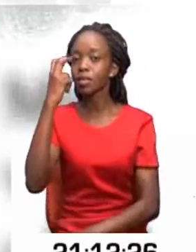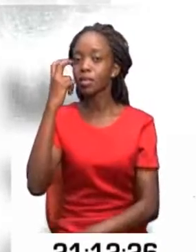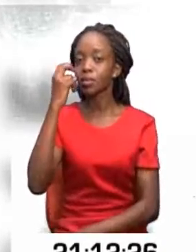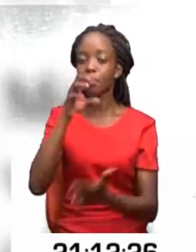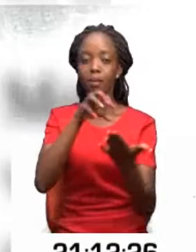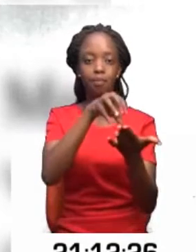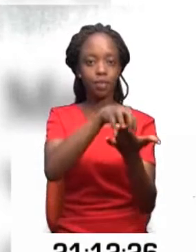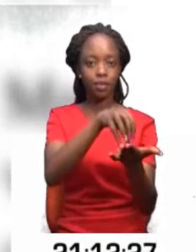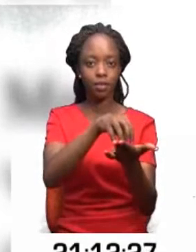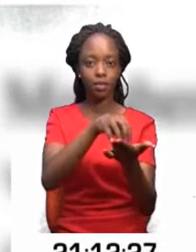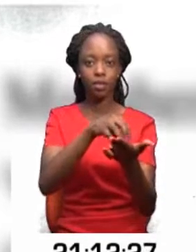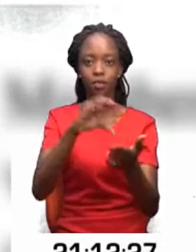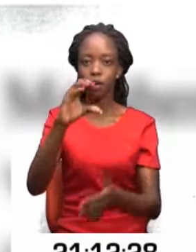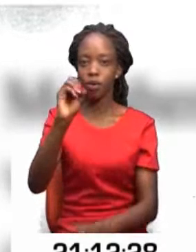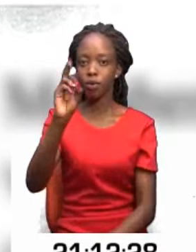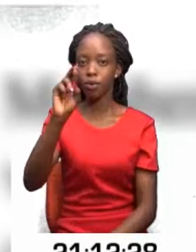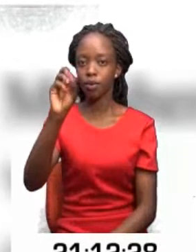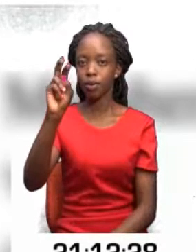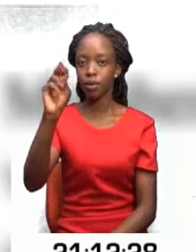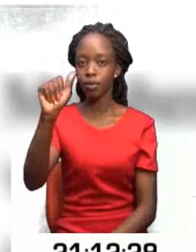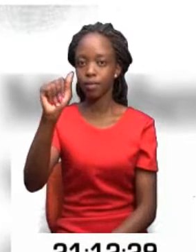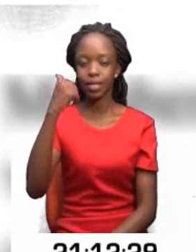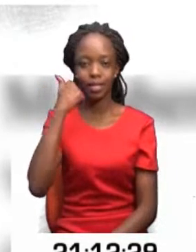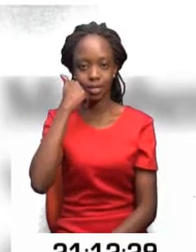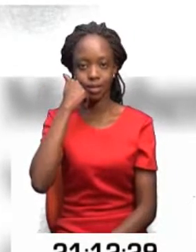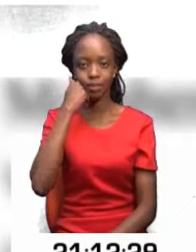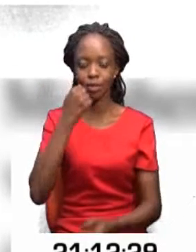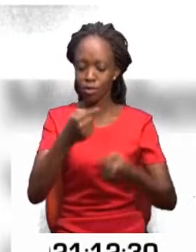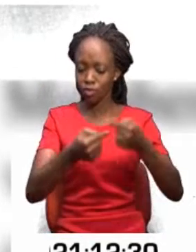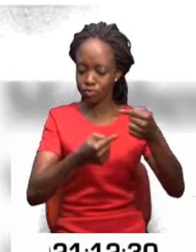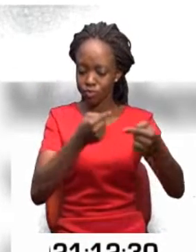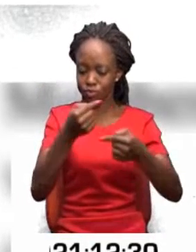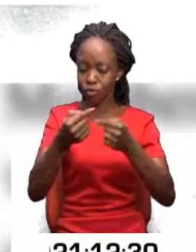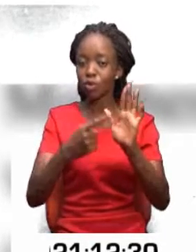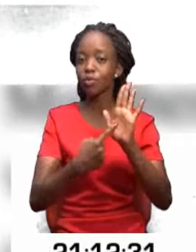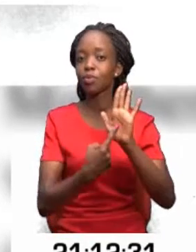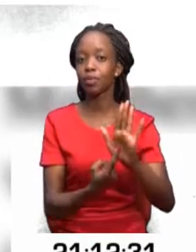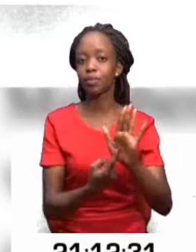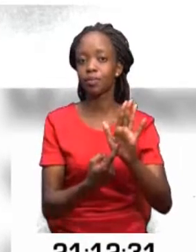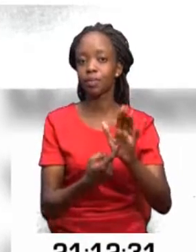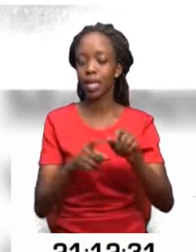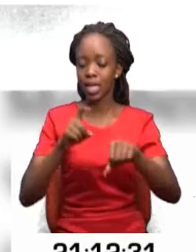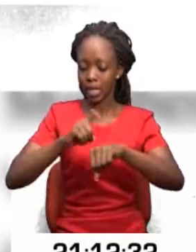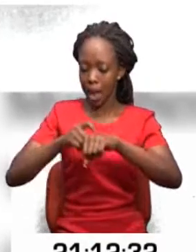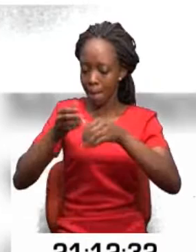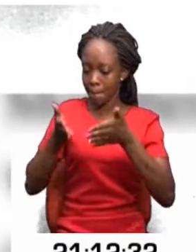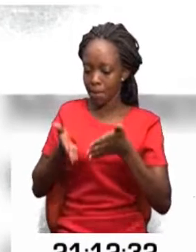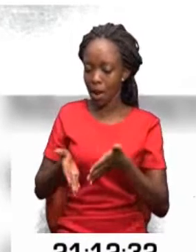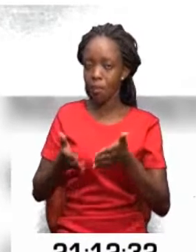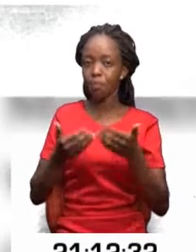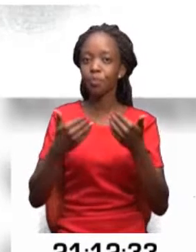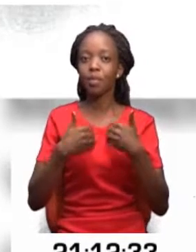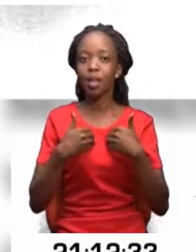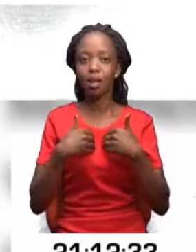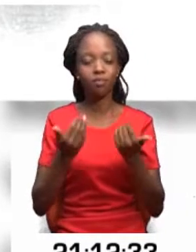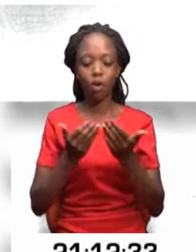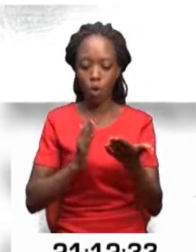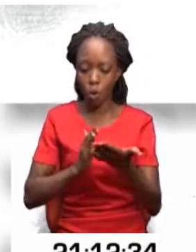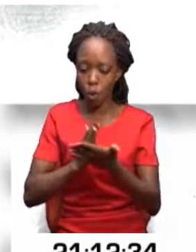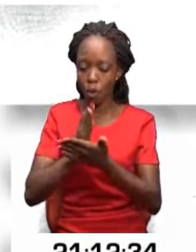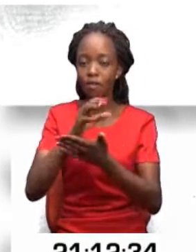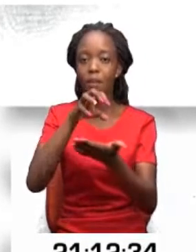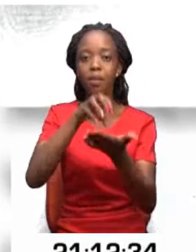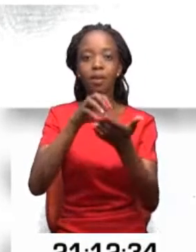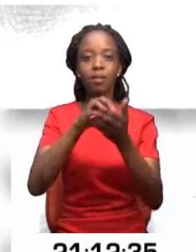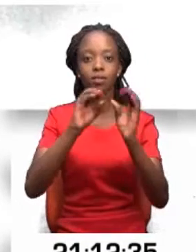of coronavirus. The update continued to state that up to date, there has been no confirmed case in